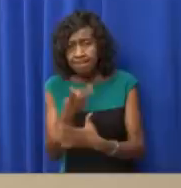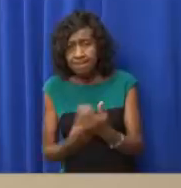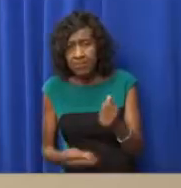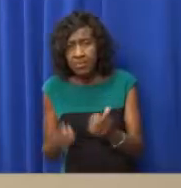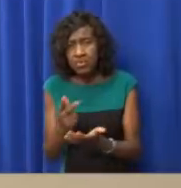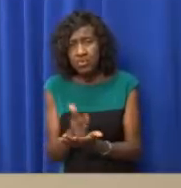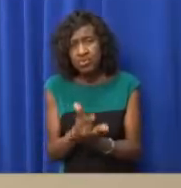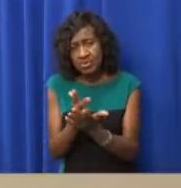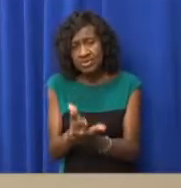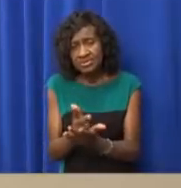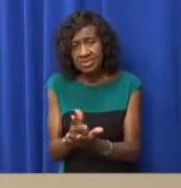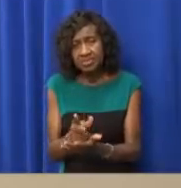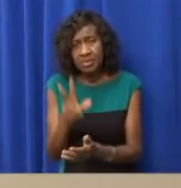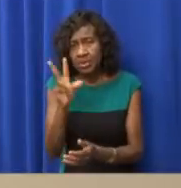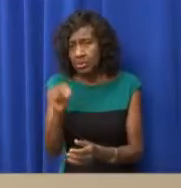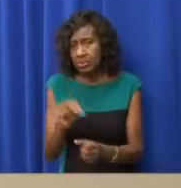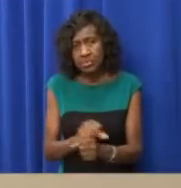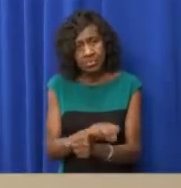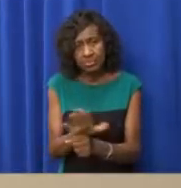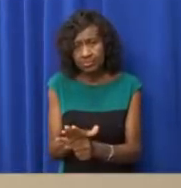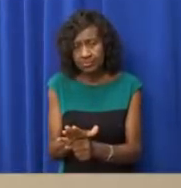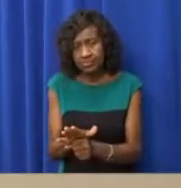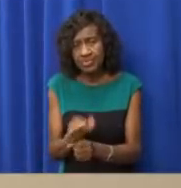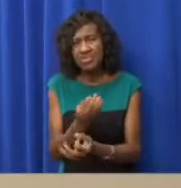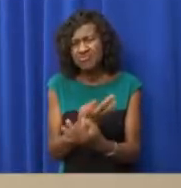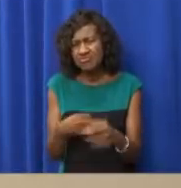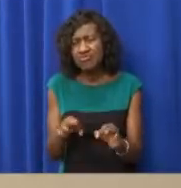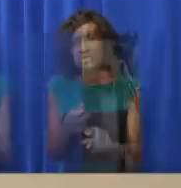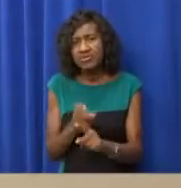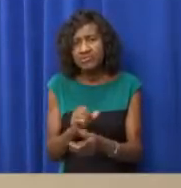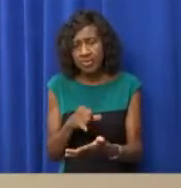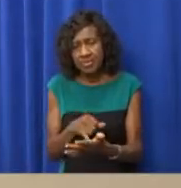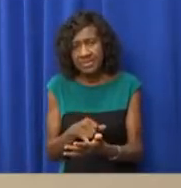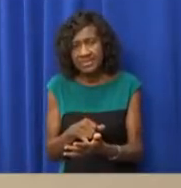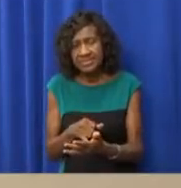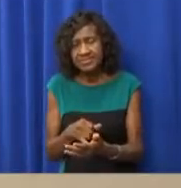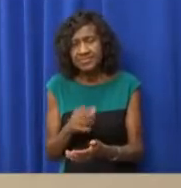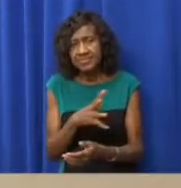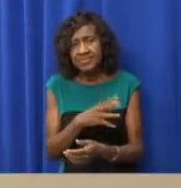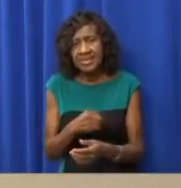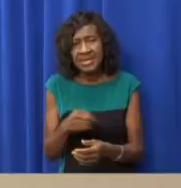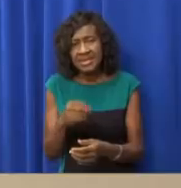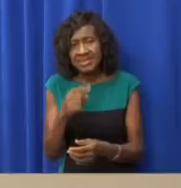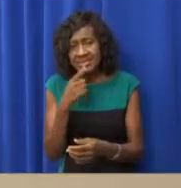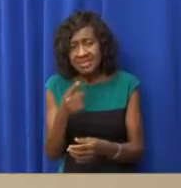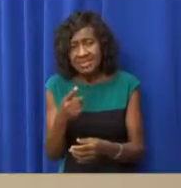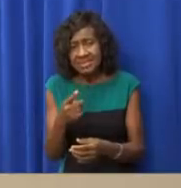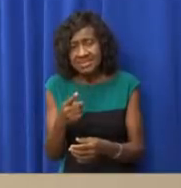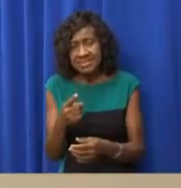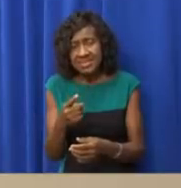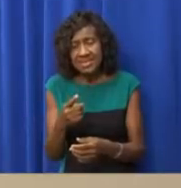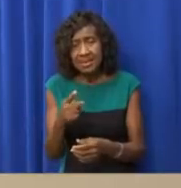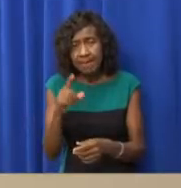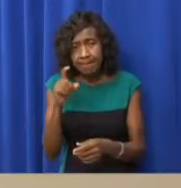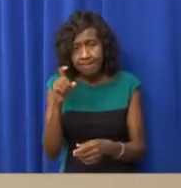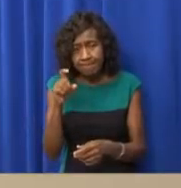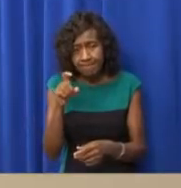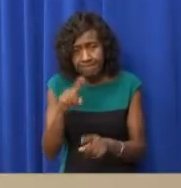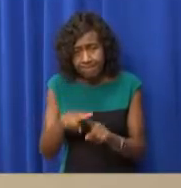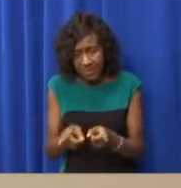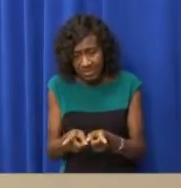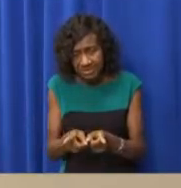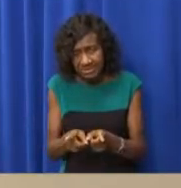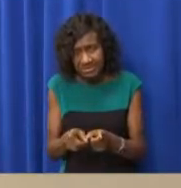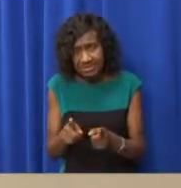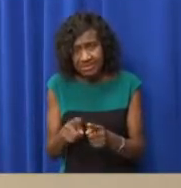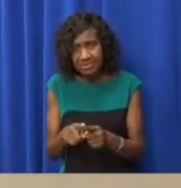crews have been at sea and isolated for an extended period of time. But out of an abundance of caution and also to prevent